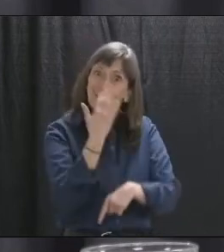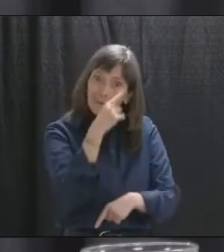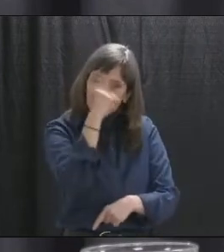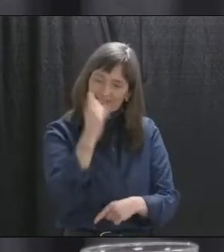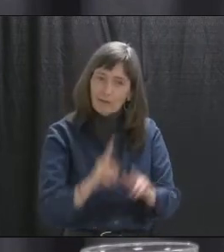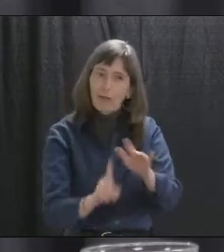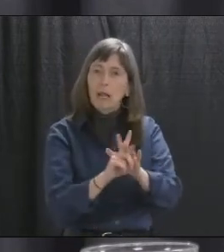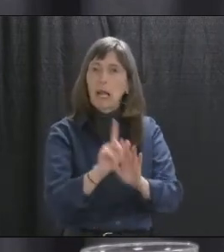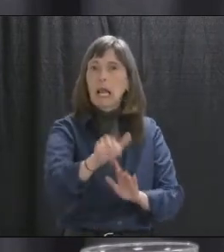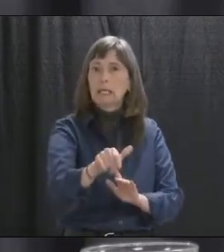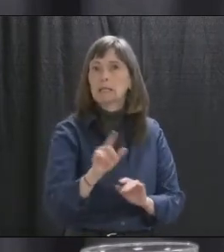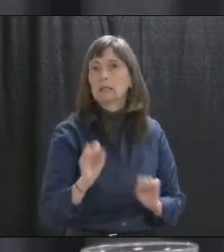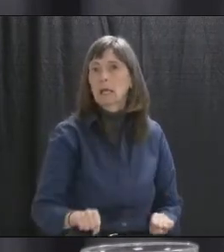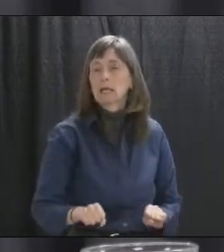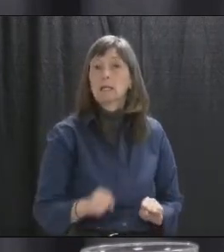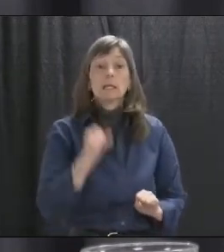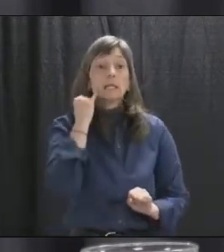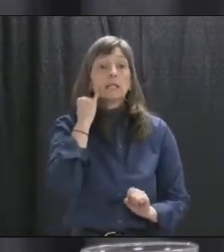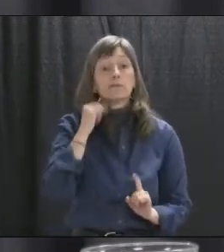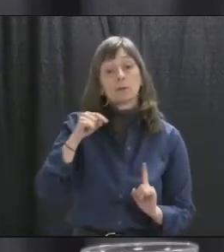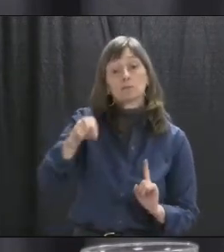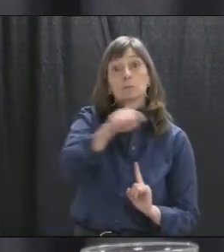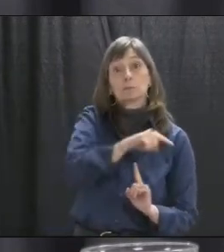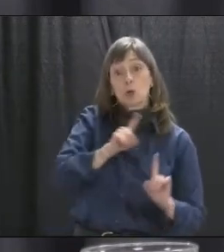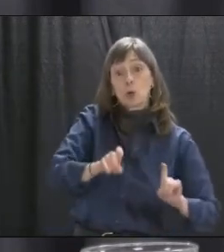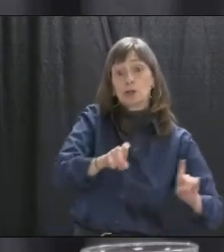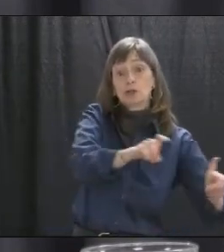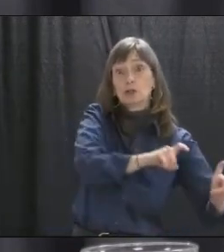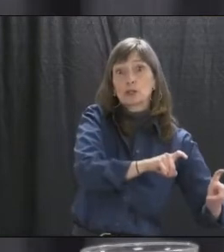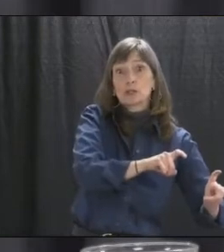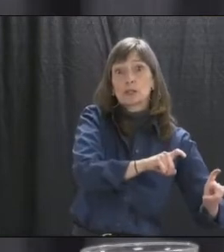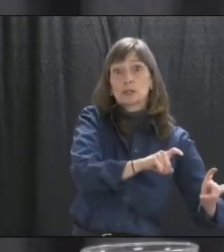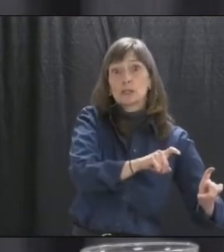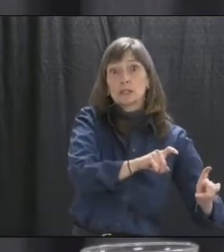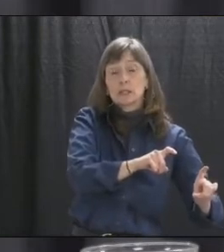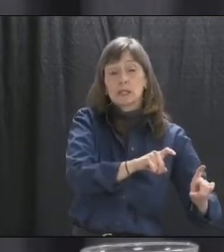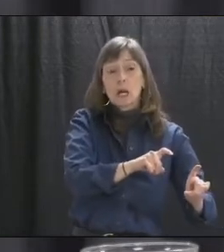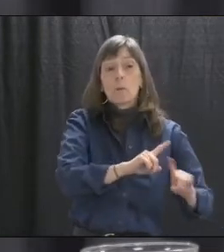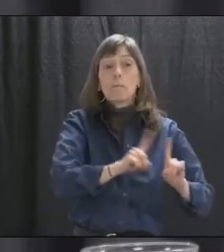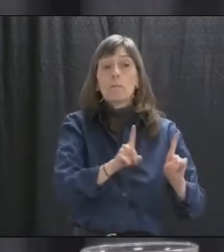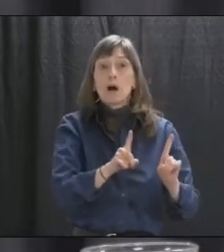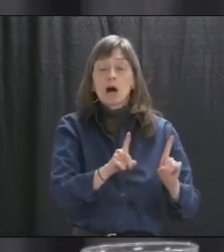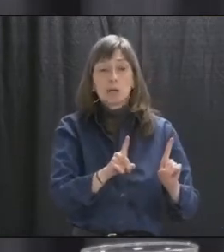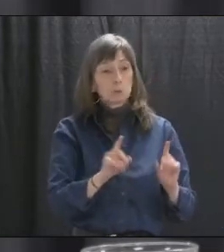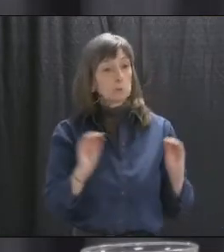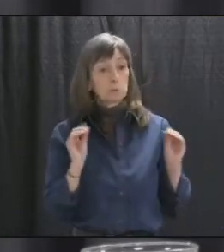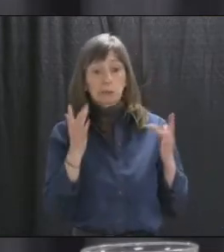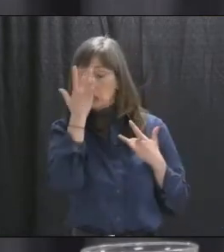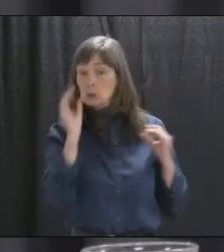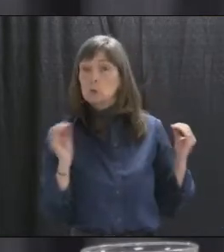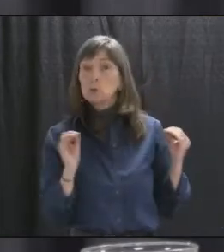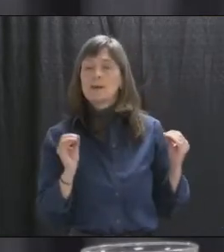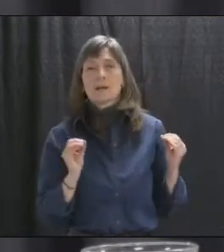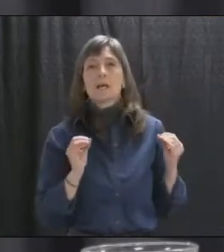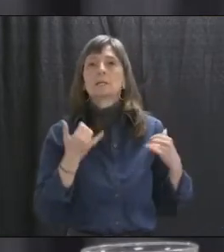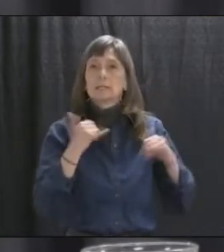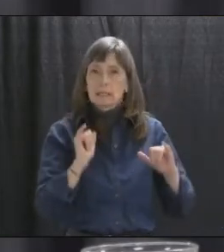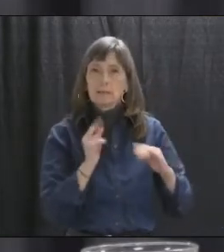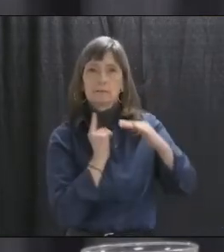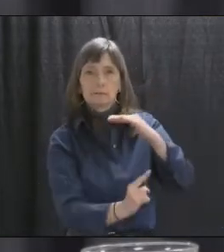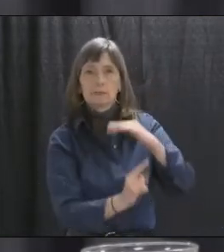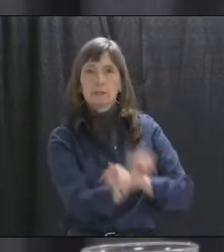in the contact tracing, even if you don't have symptoms, you are required to stay home for 14 days from your